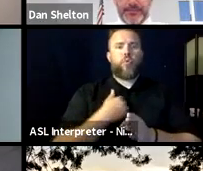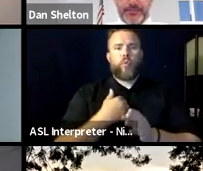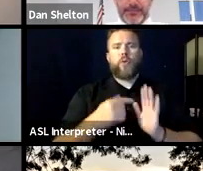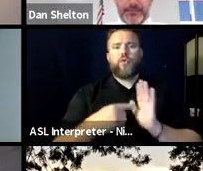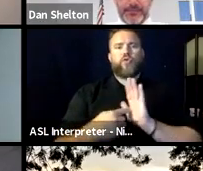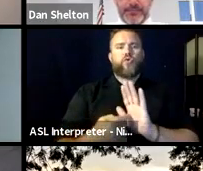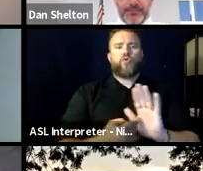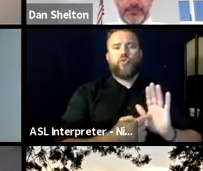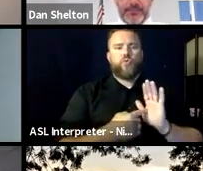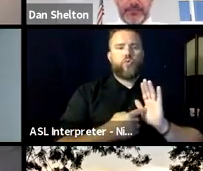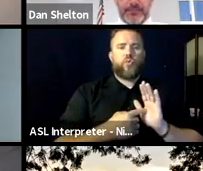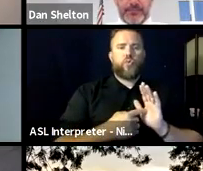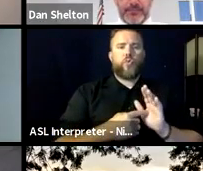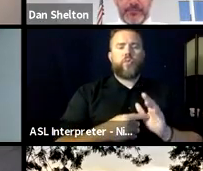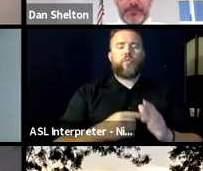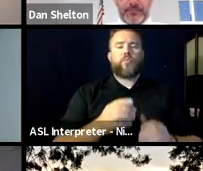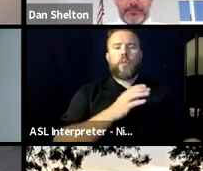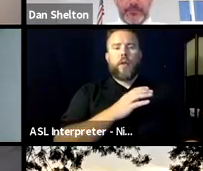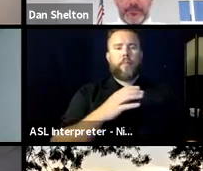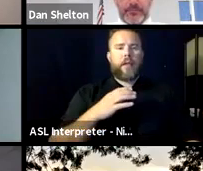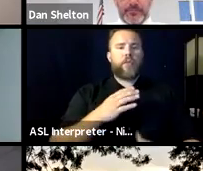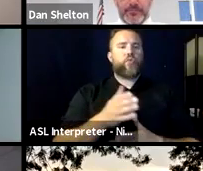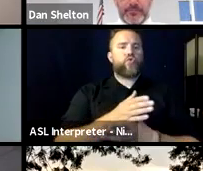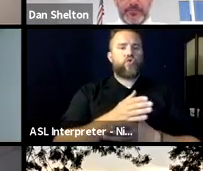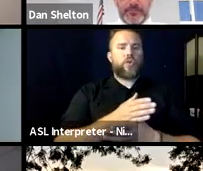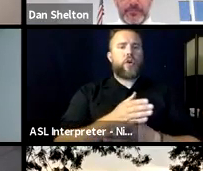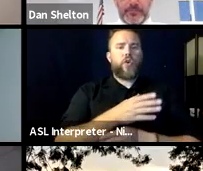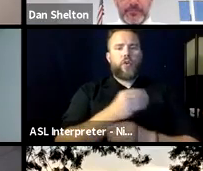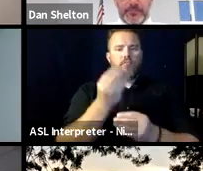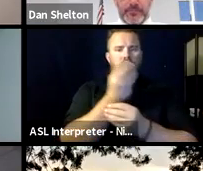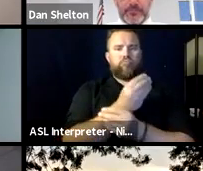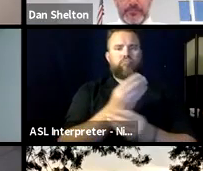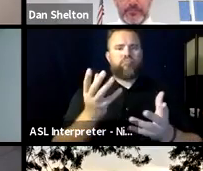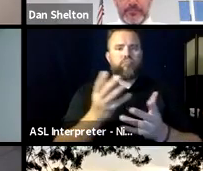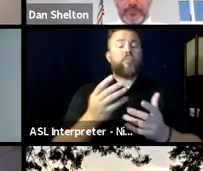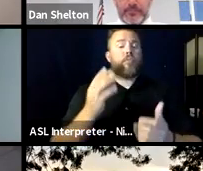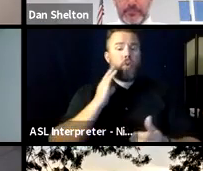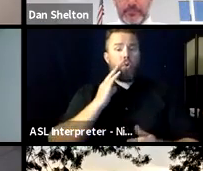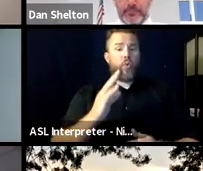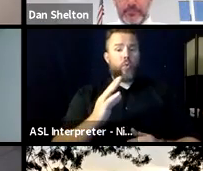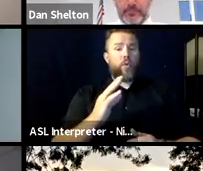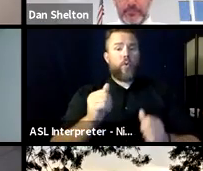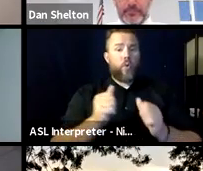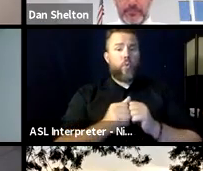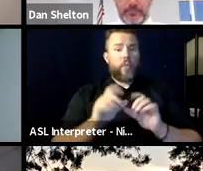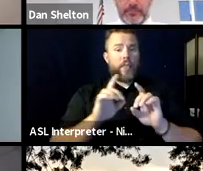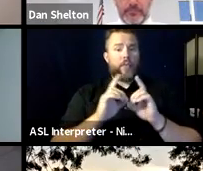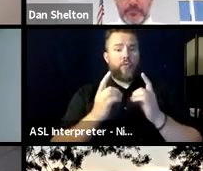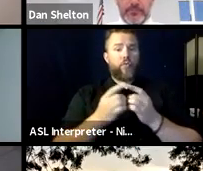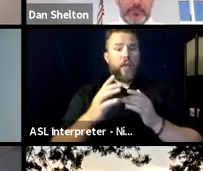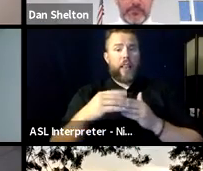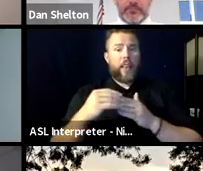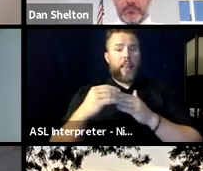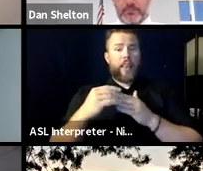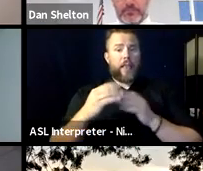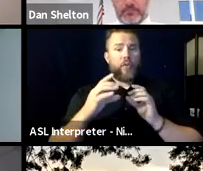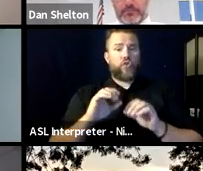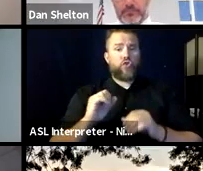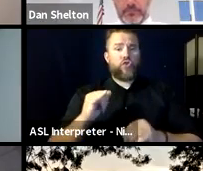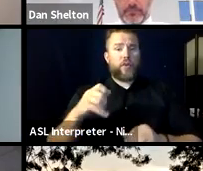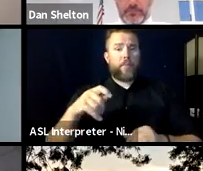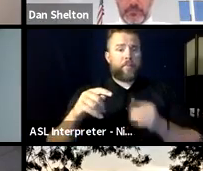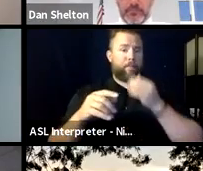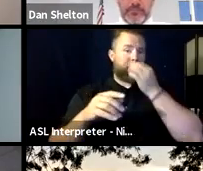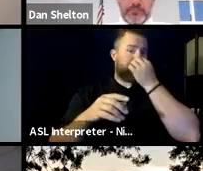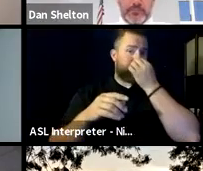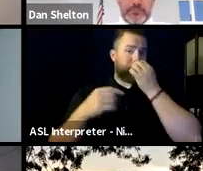and organize all the input. Then this committee will present the findings to district leadership. We will present a proposal for